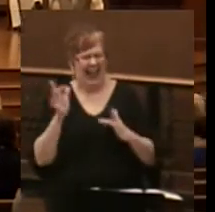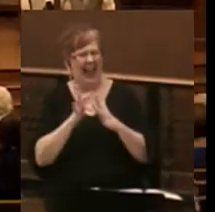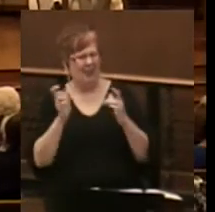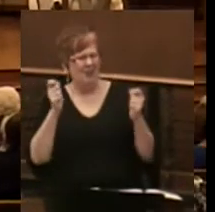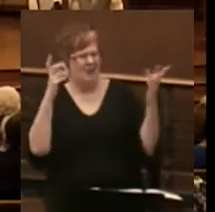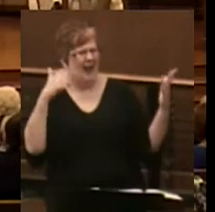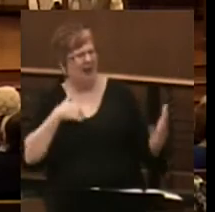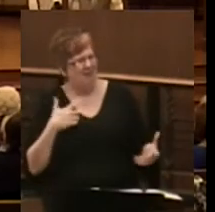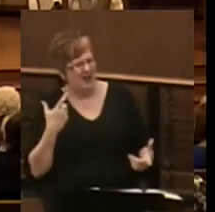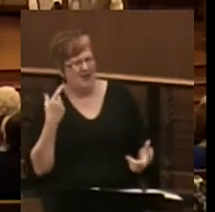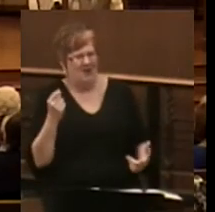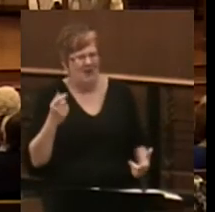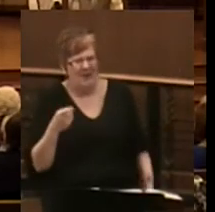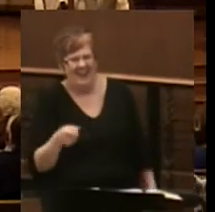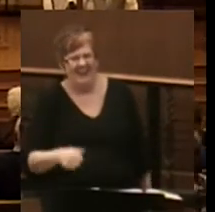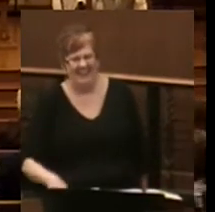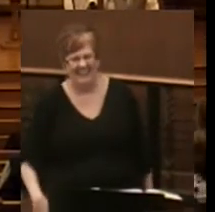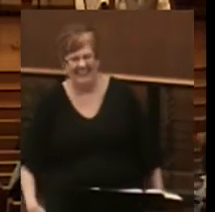there.